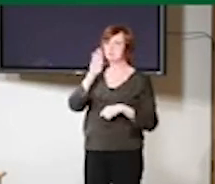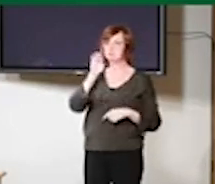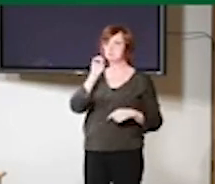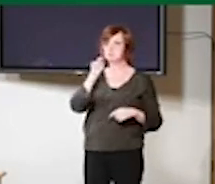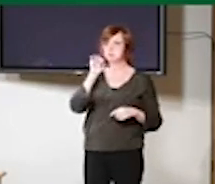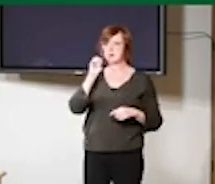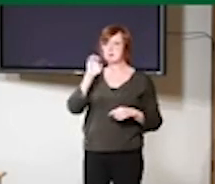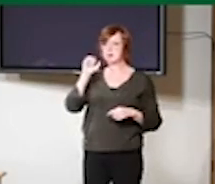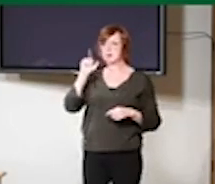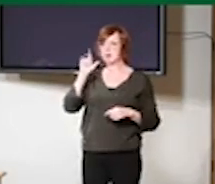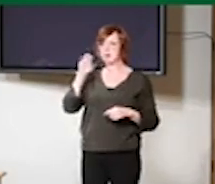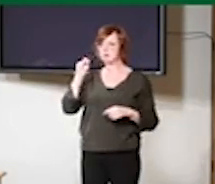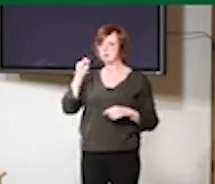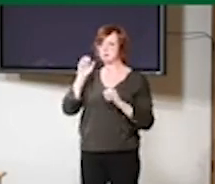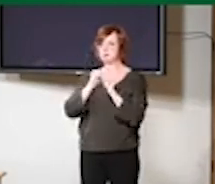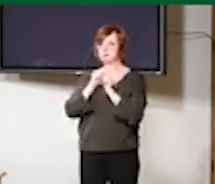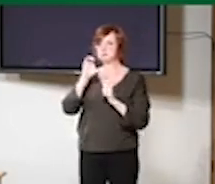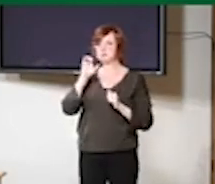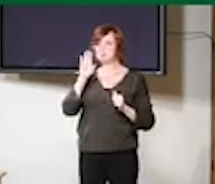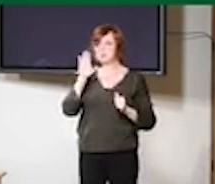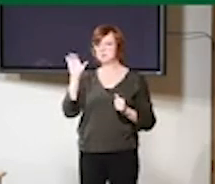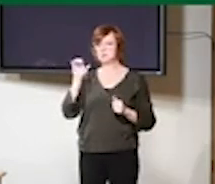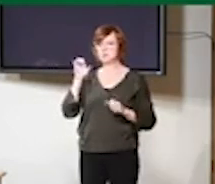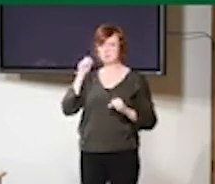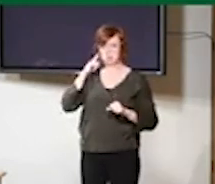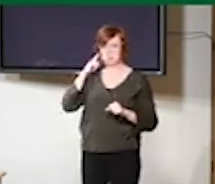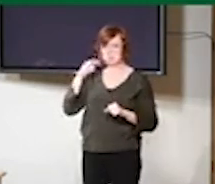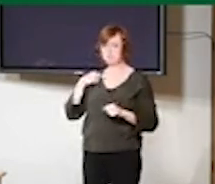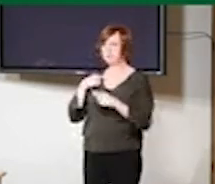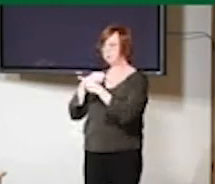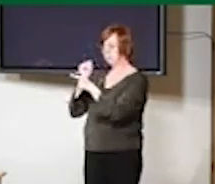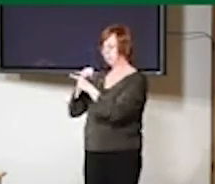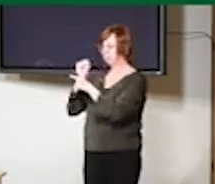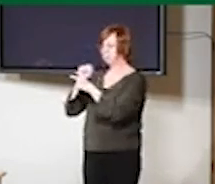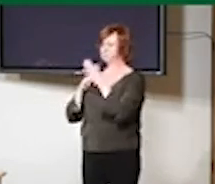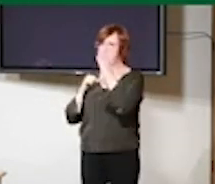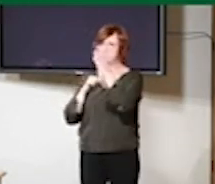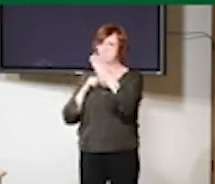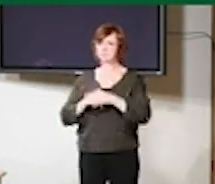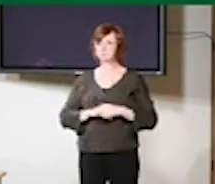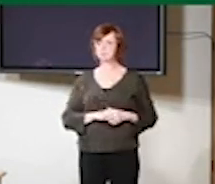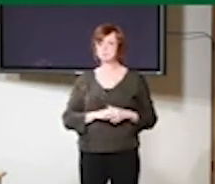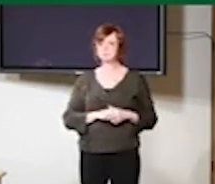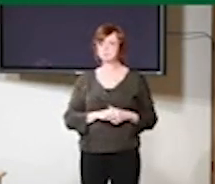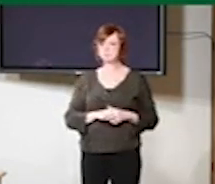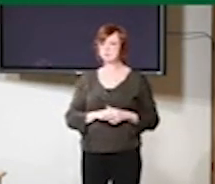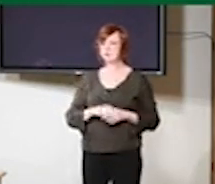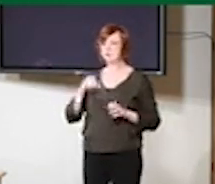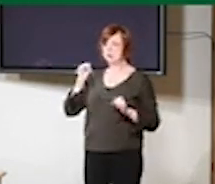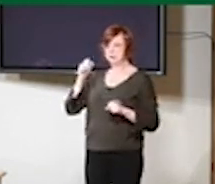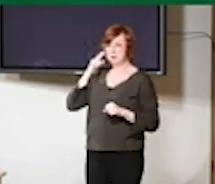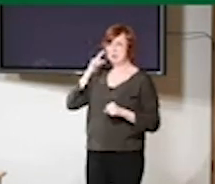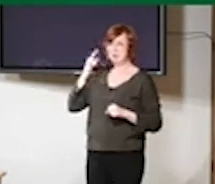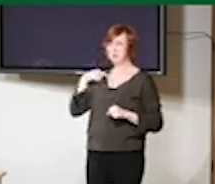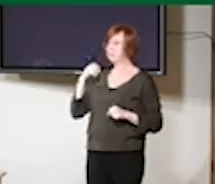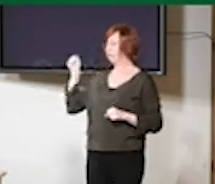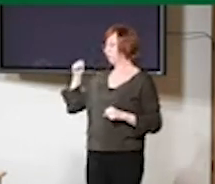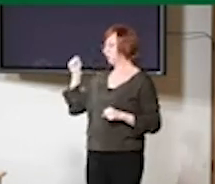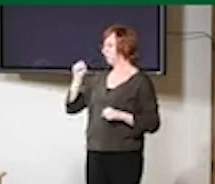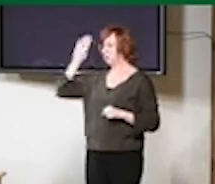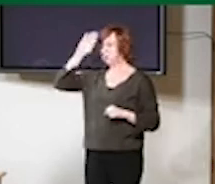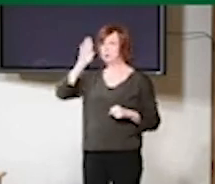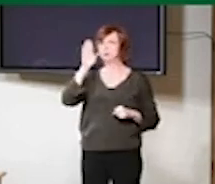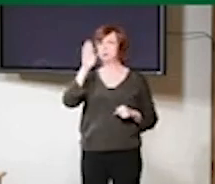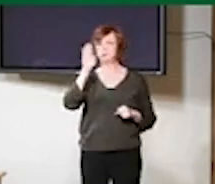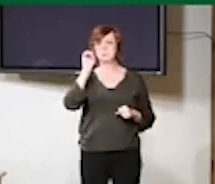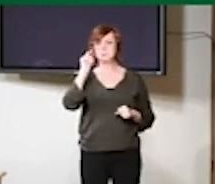CBC. Yes, can you hear me? Yes. Hello, can you hear me? Yes, we got you, Bonnie. Okay,